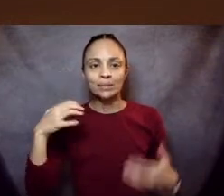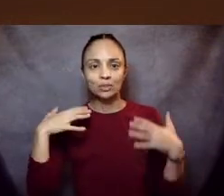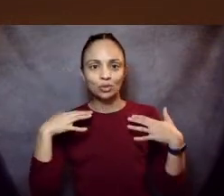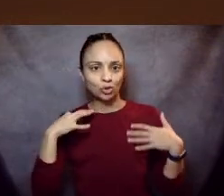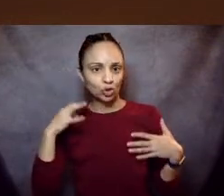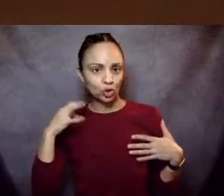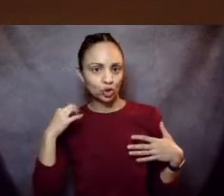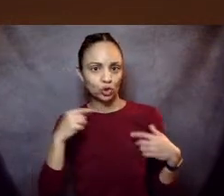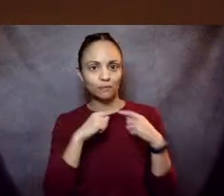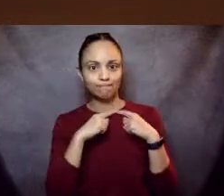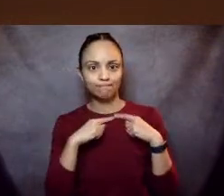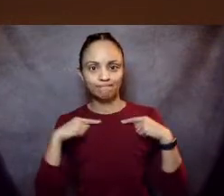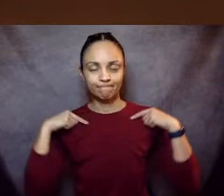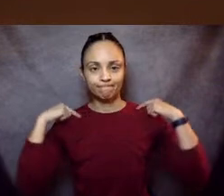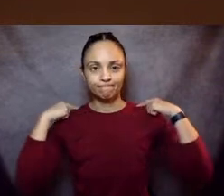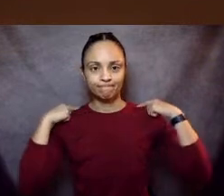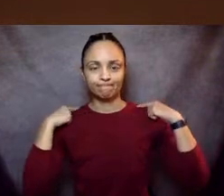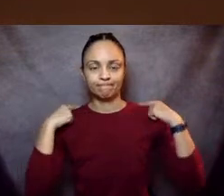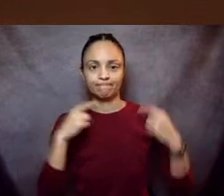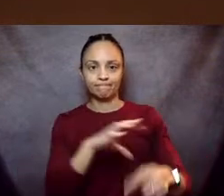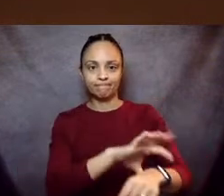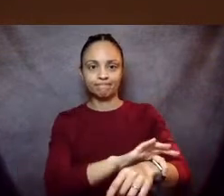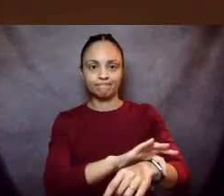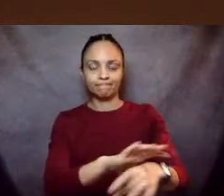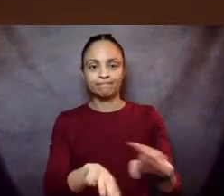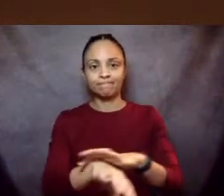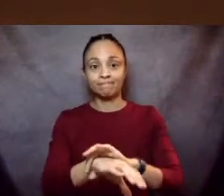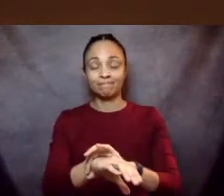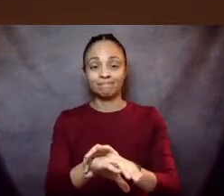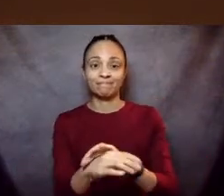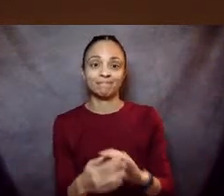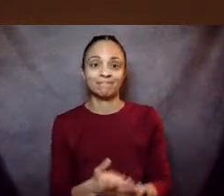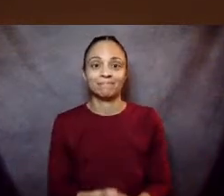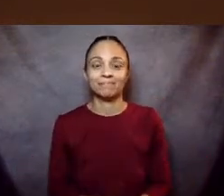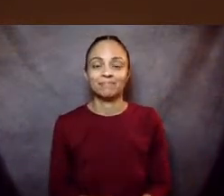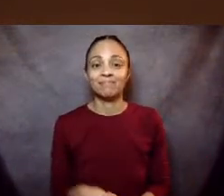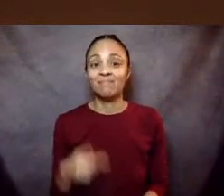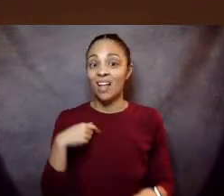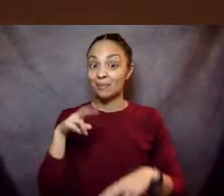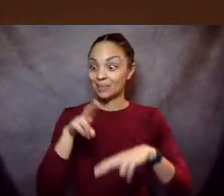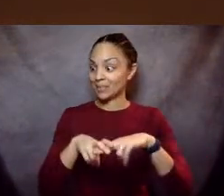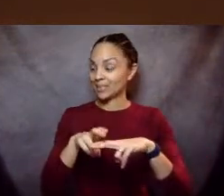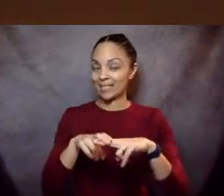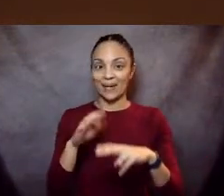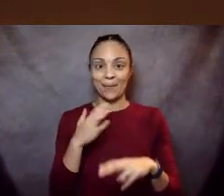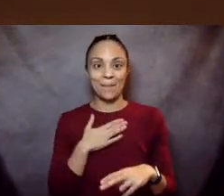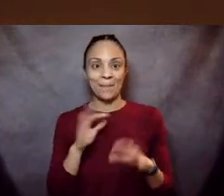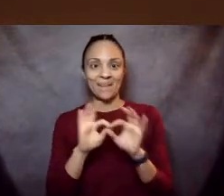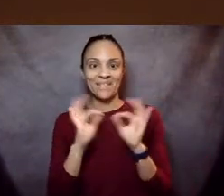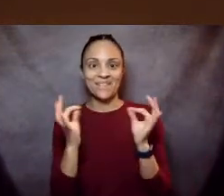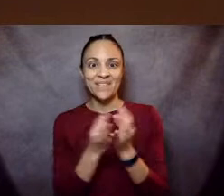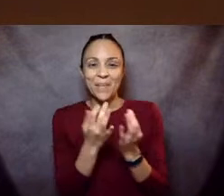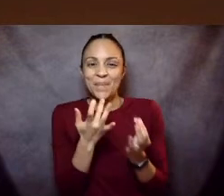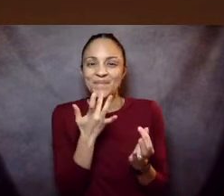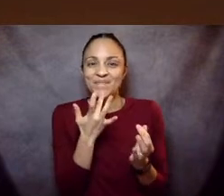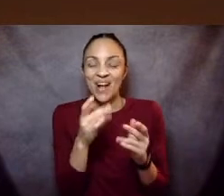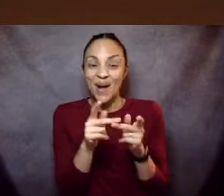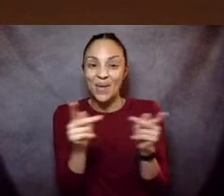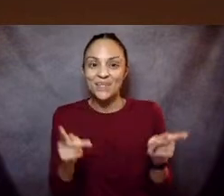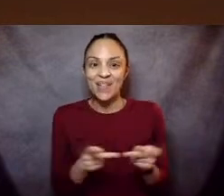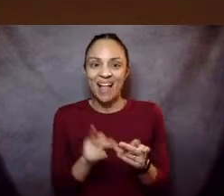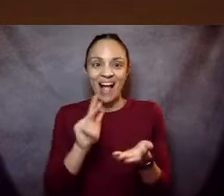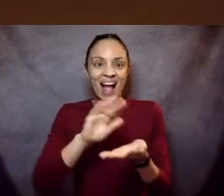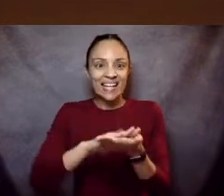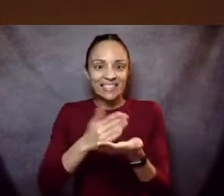scoop neck shirt. I'm coming to you from our family's favorite place, the kitchen, where all great things